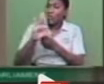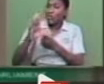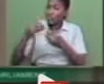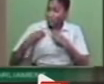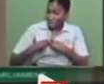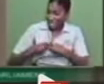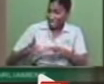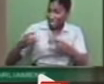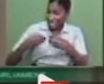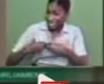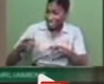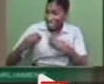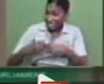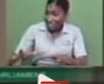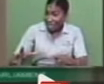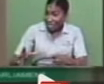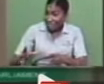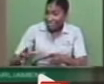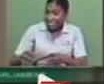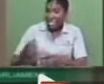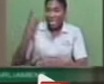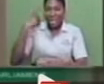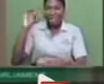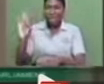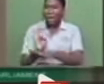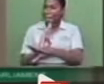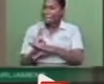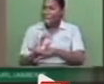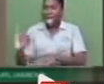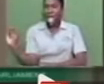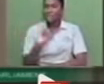of commercial, industrial, or